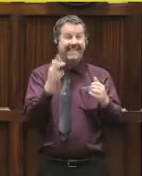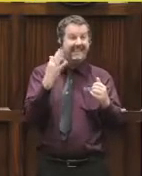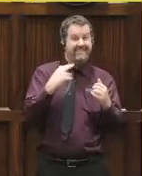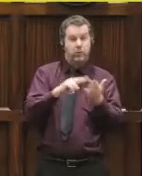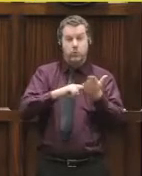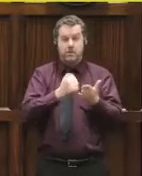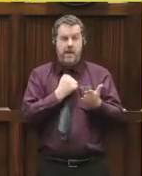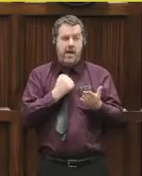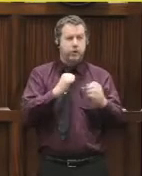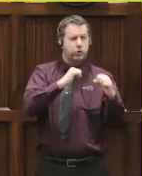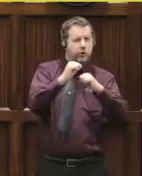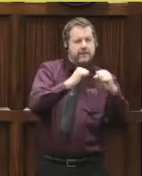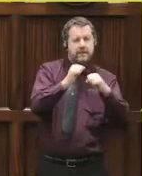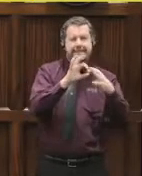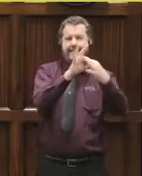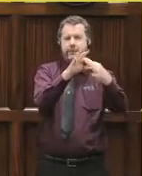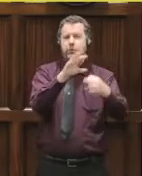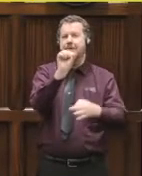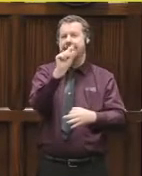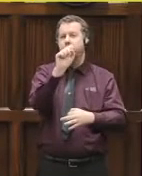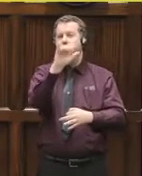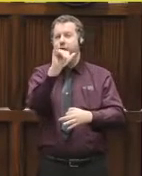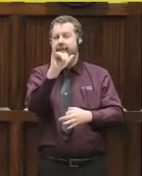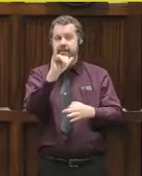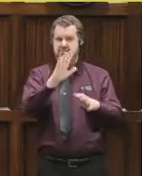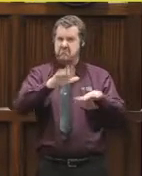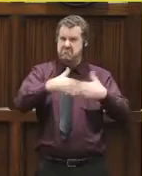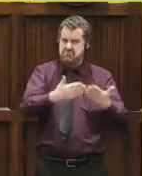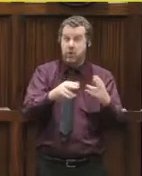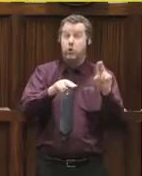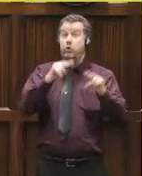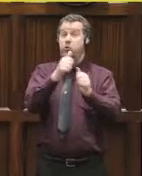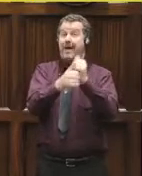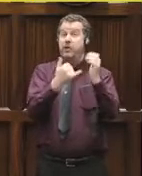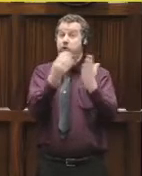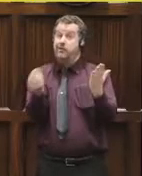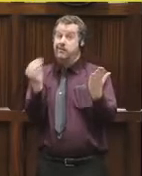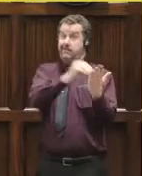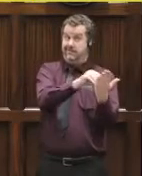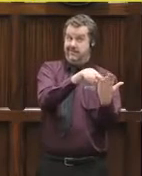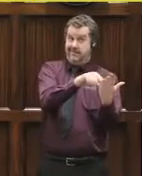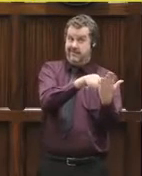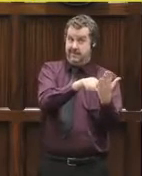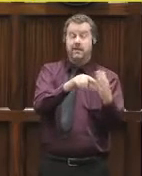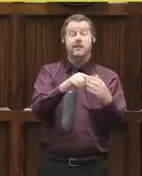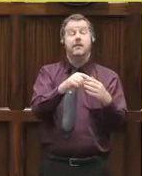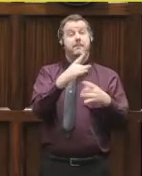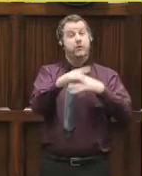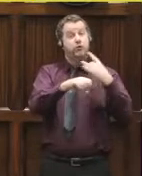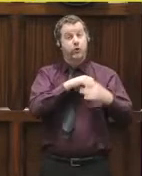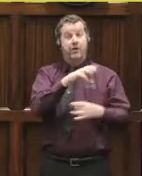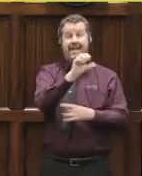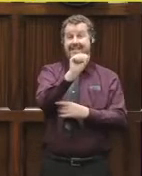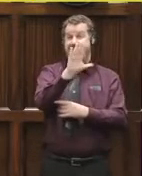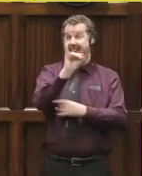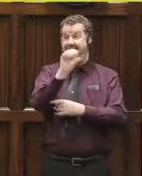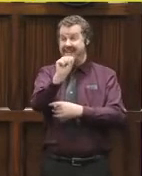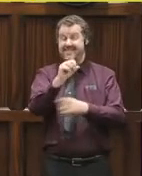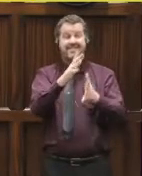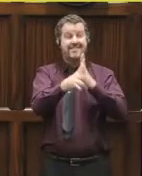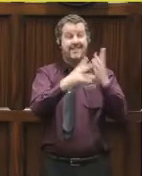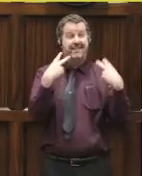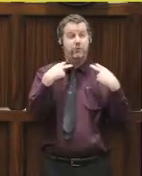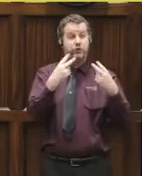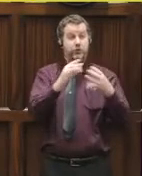statutory services. There is a new action which ensures that the Sign Language Interpretation Service, the